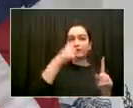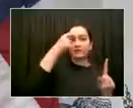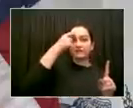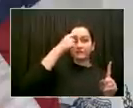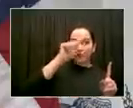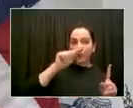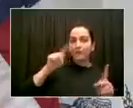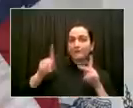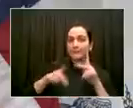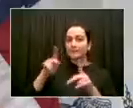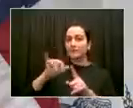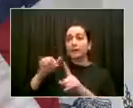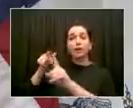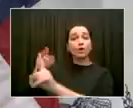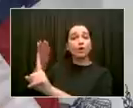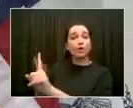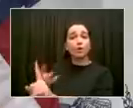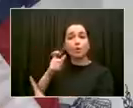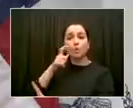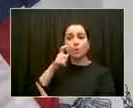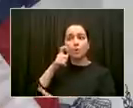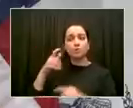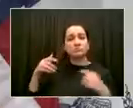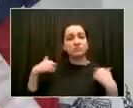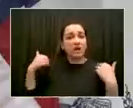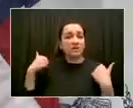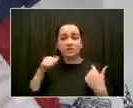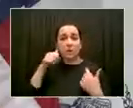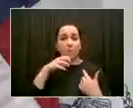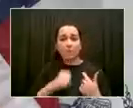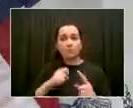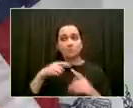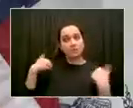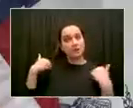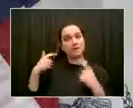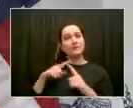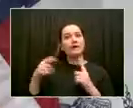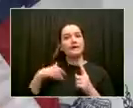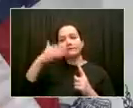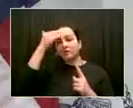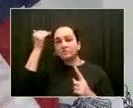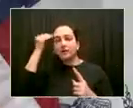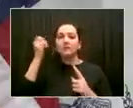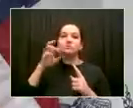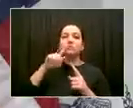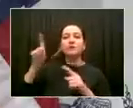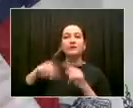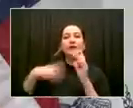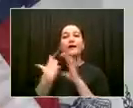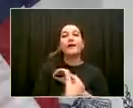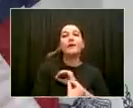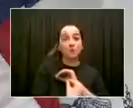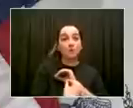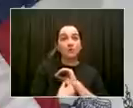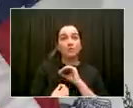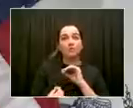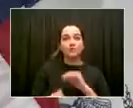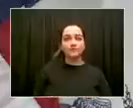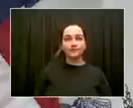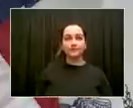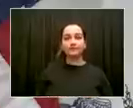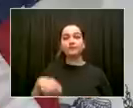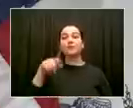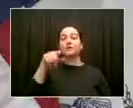Now, again, we're getting a small number of doses to begin, but a lot more later in